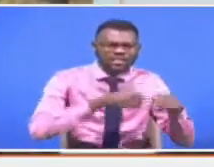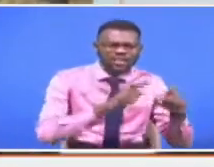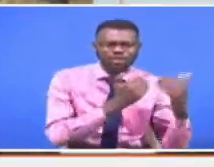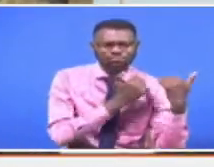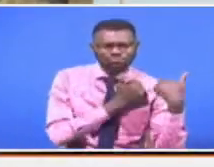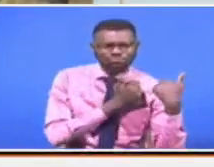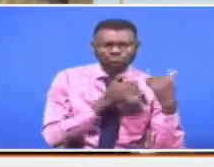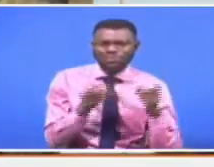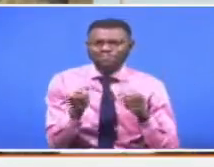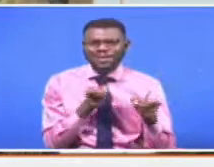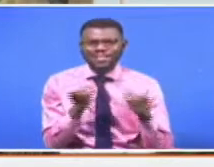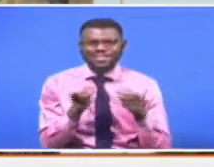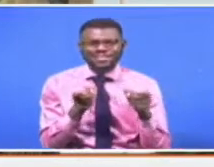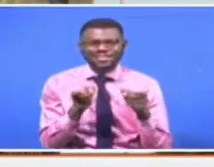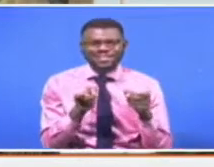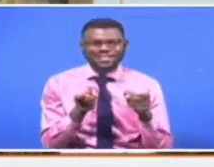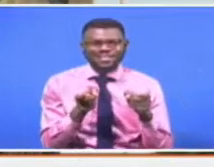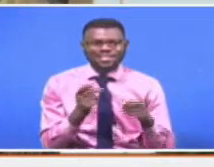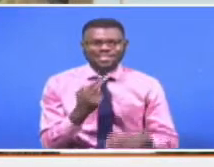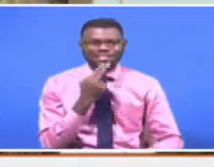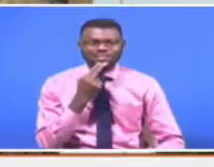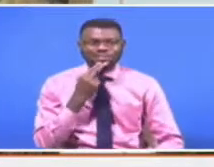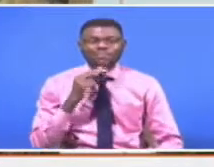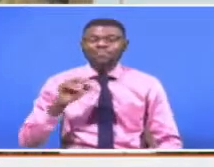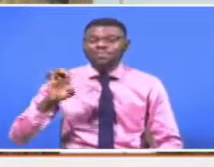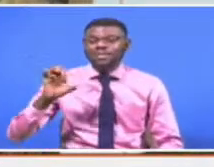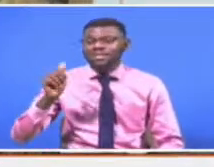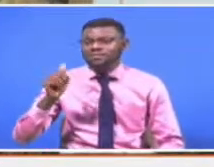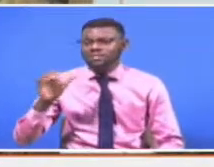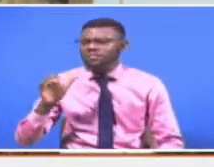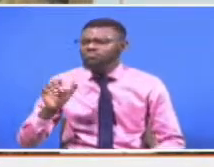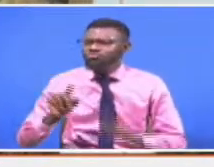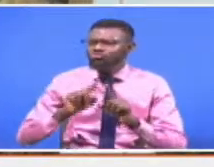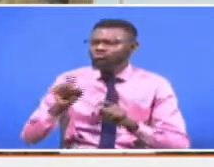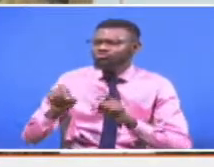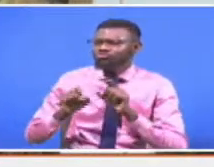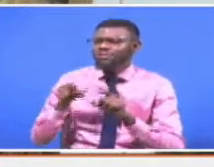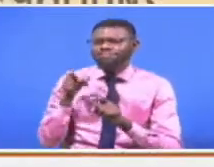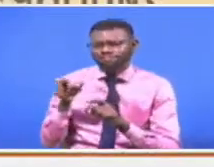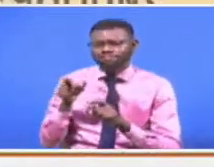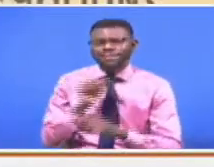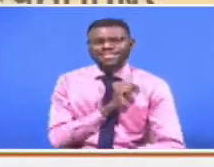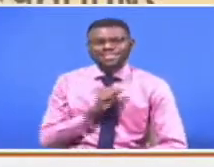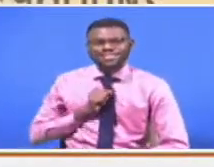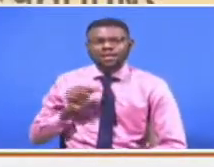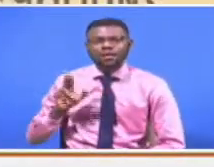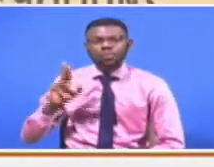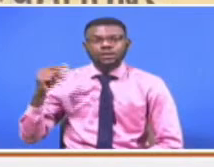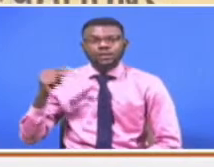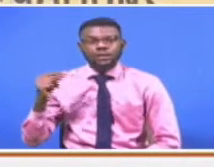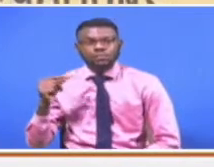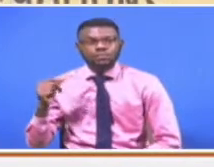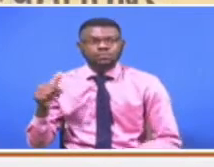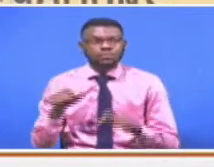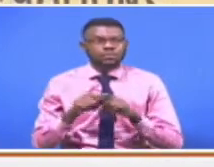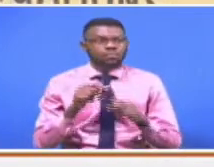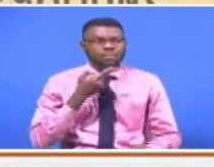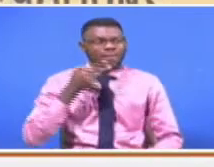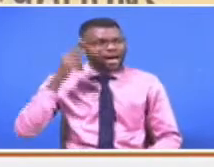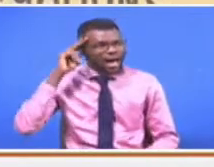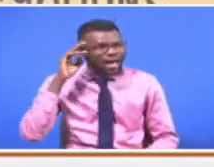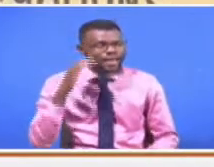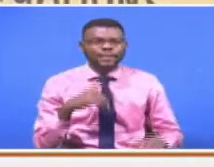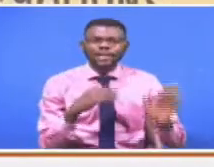fund. Tuesday, the EACC grilled Wasingishu Senator Jackson Kiplagat Mandago as parents finished